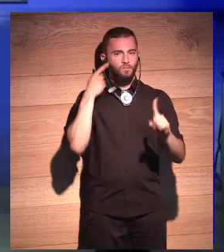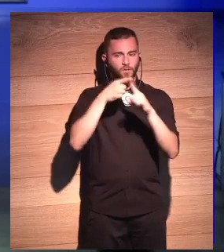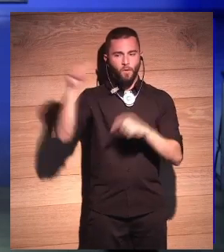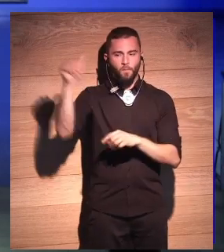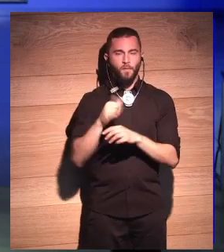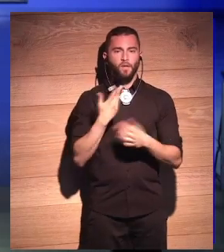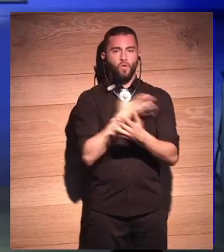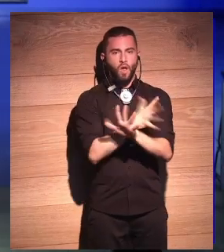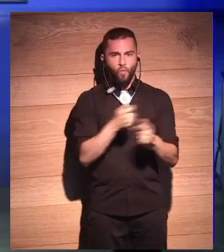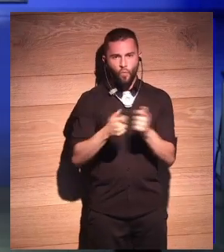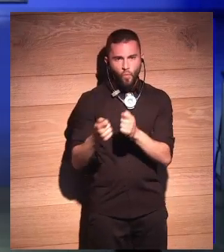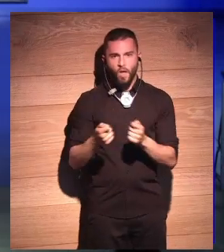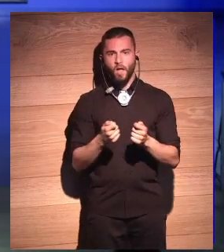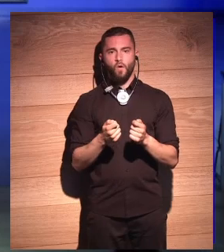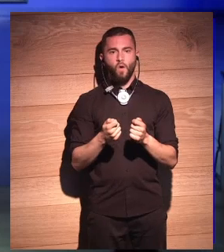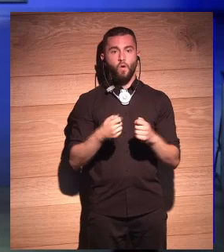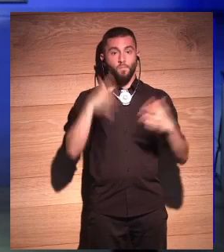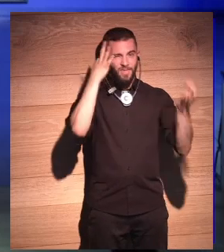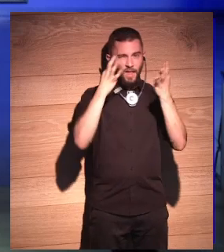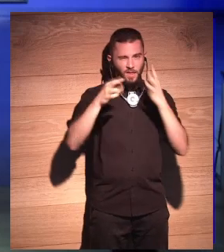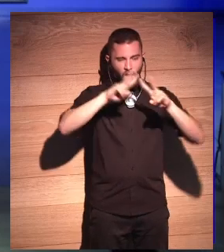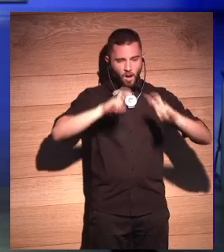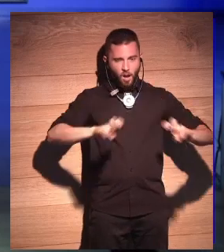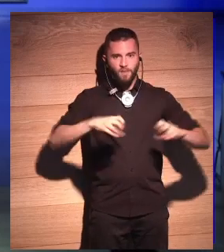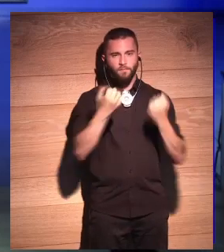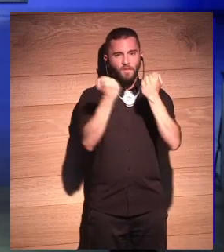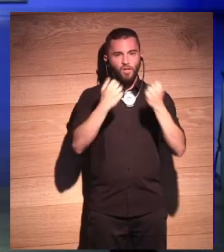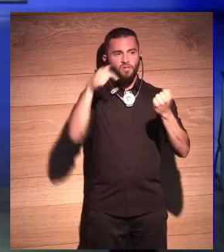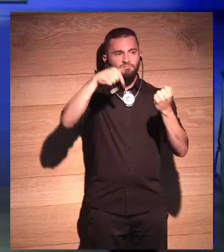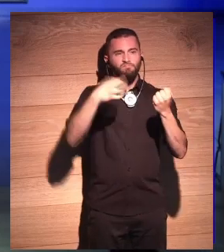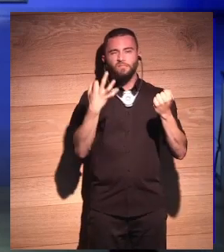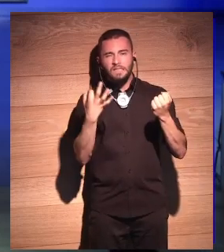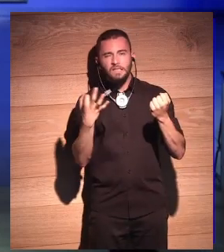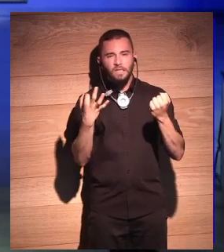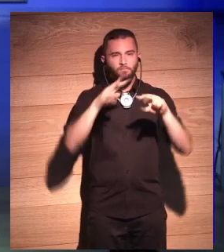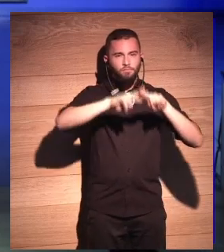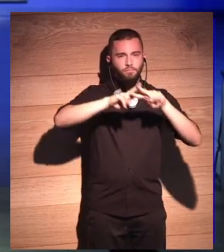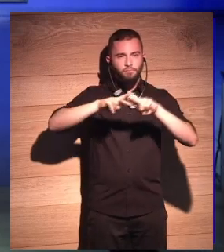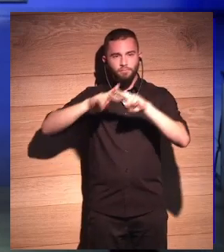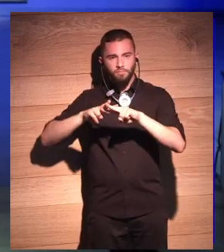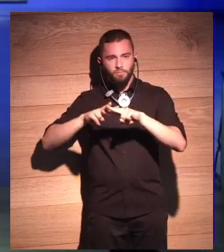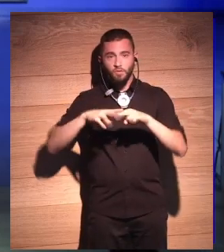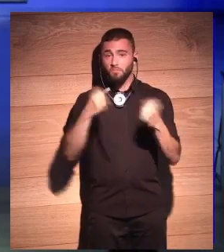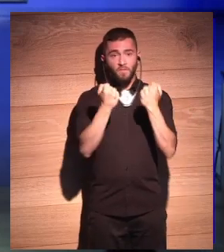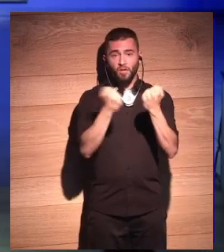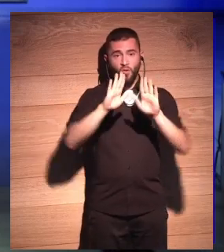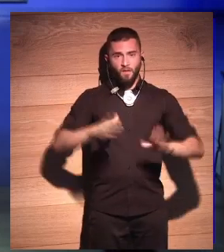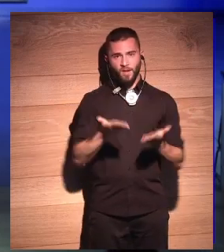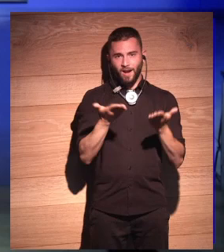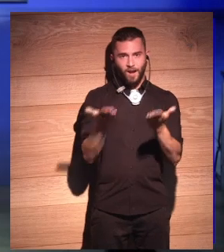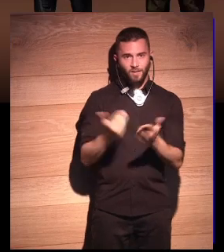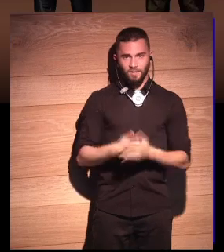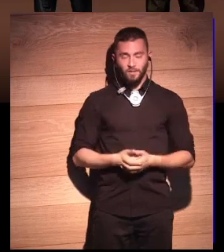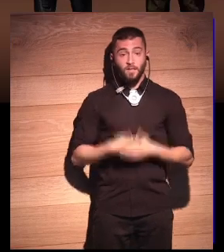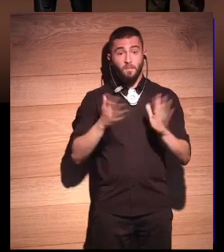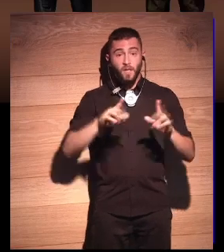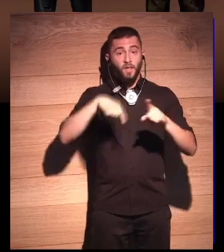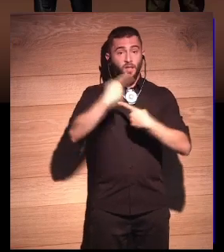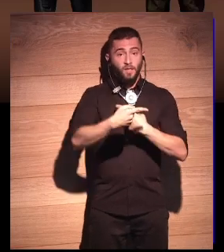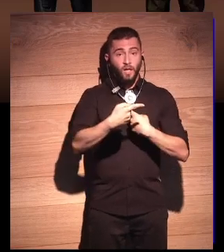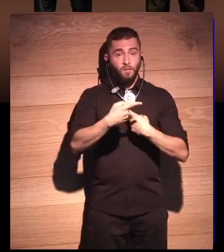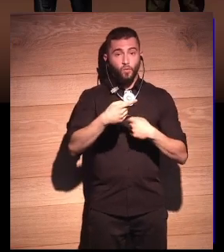details that would go into this vehicle. We kind of ended up with a vehicle that looks a bit like this. But then we had to create a character to drive the